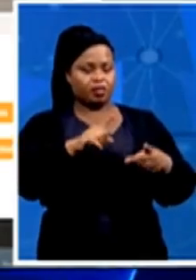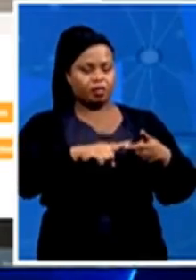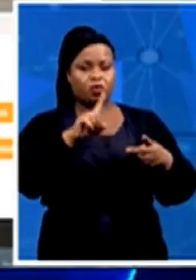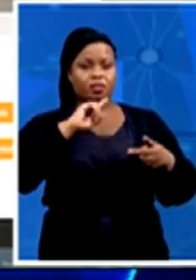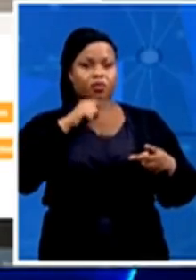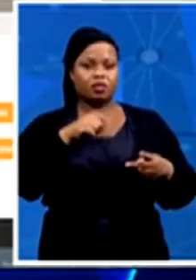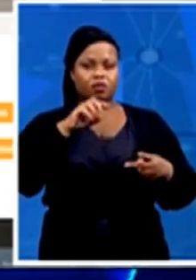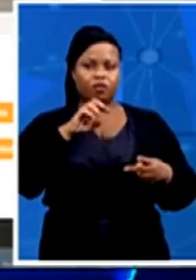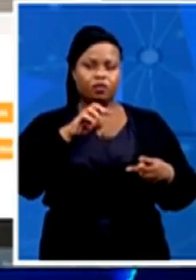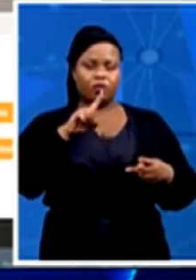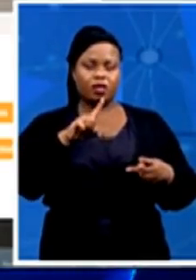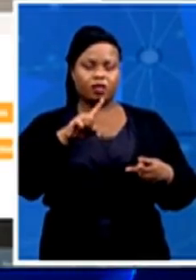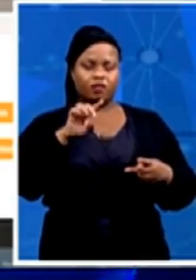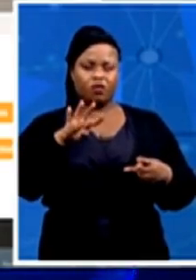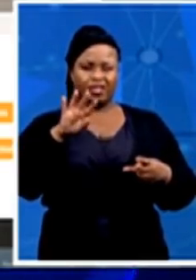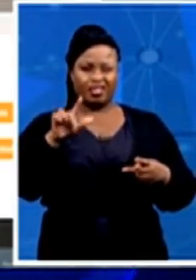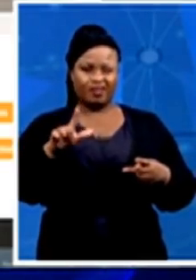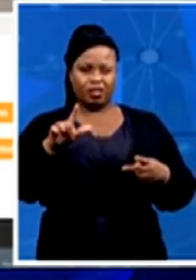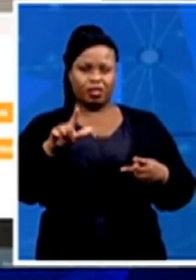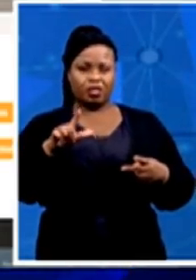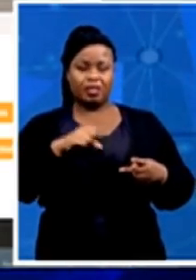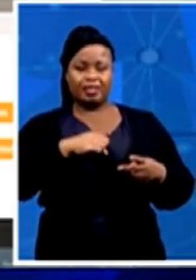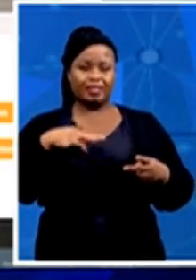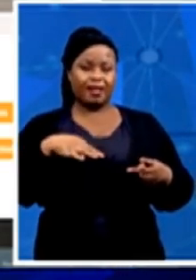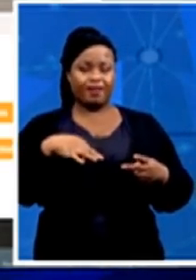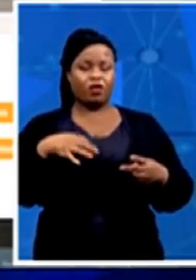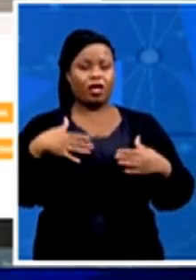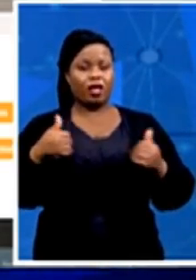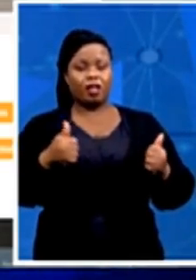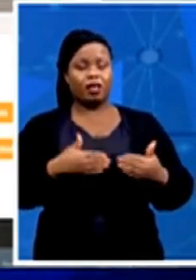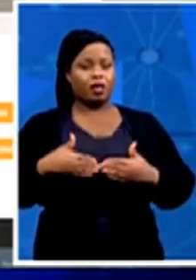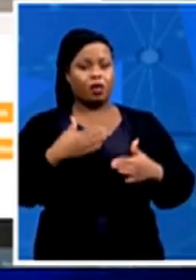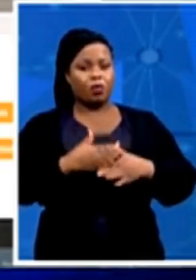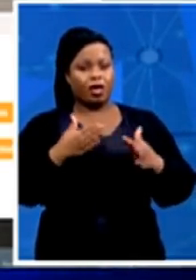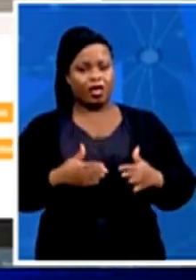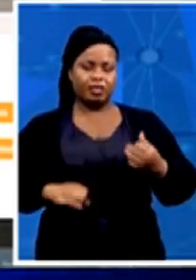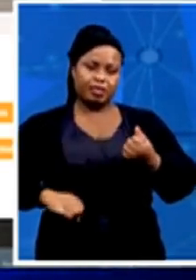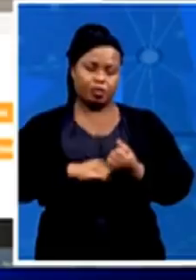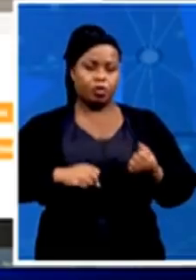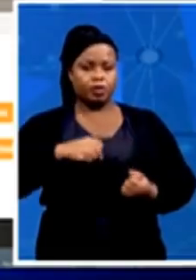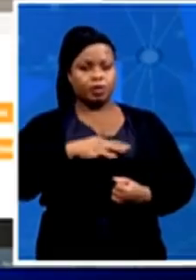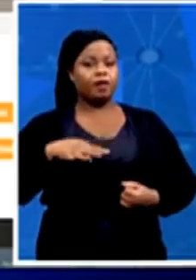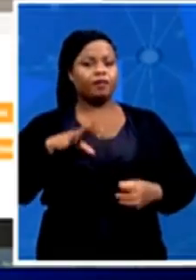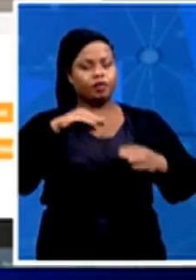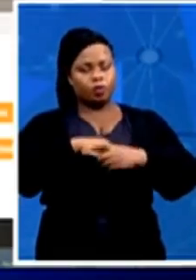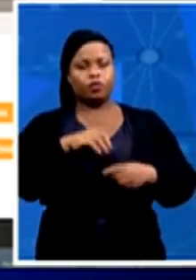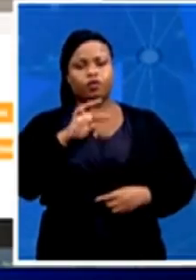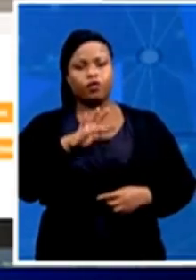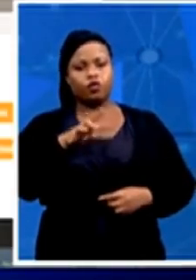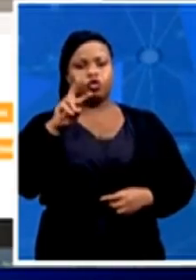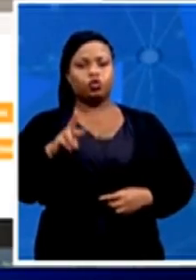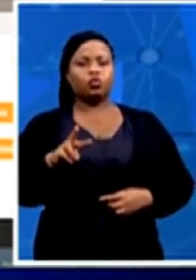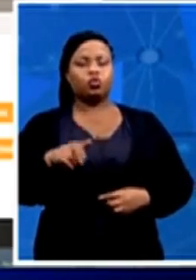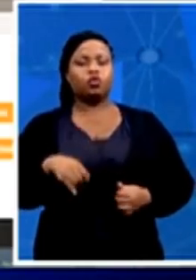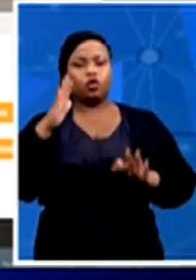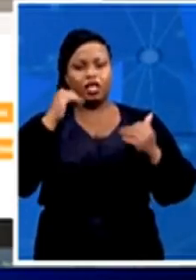1,147 healthcare workers and support staff, and which includes 442 interns for vaccination. We've also